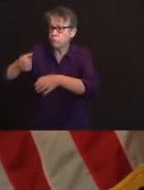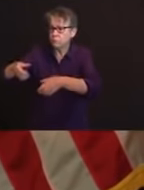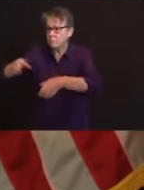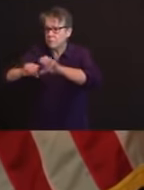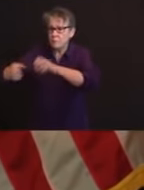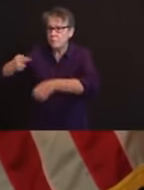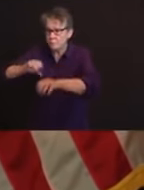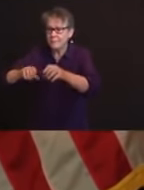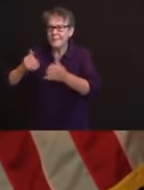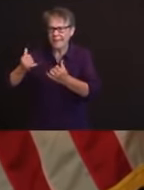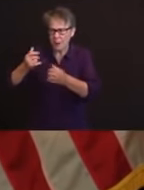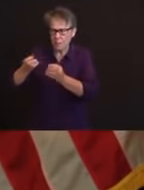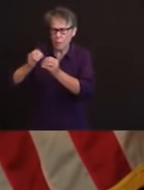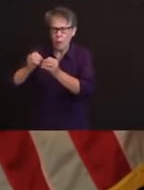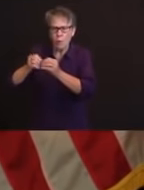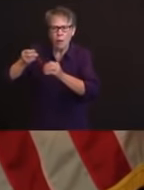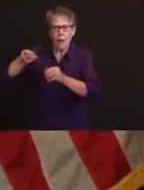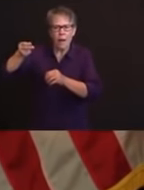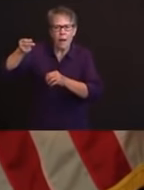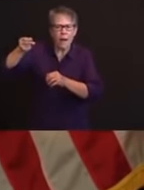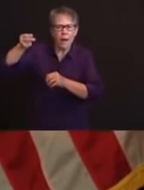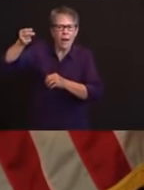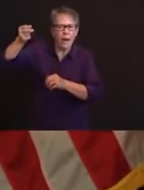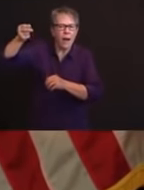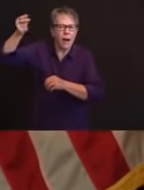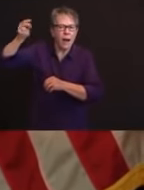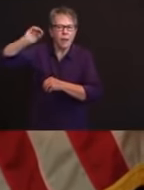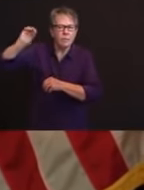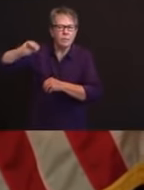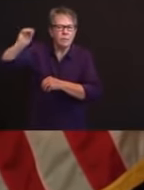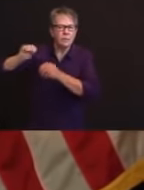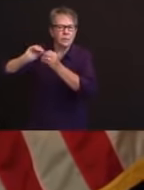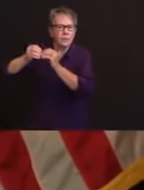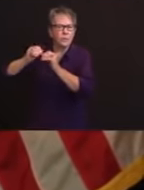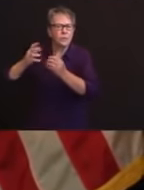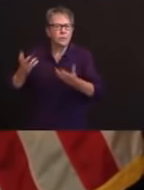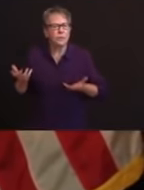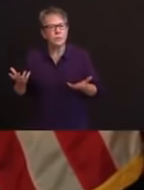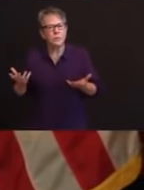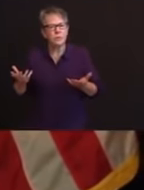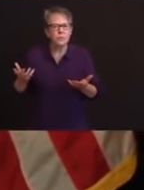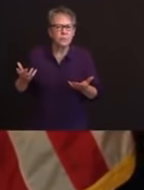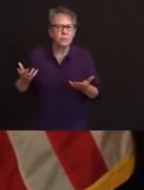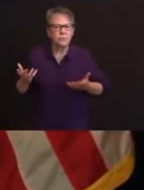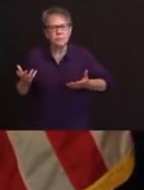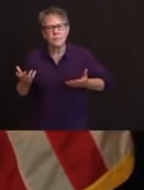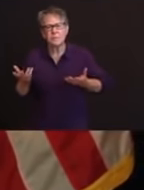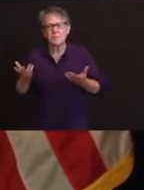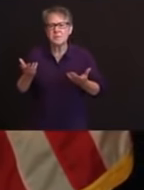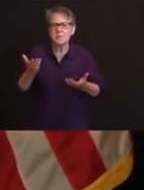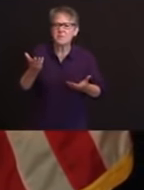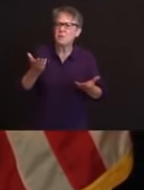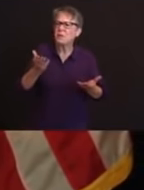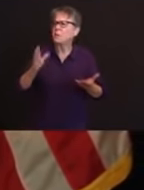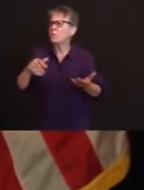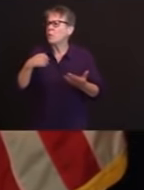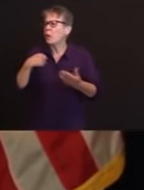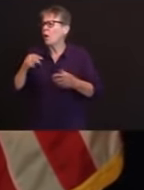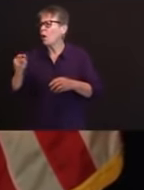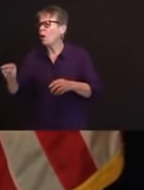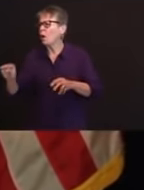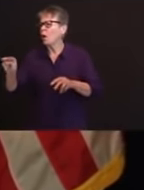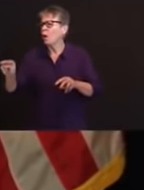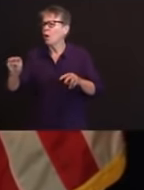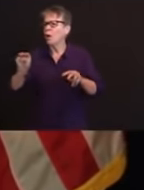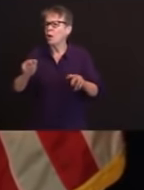related in any event. And you can go and you can look at these places and you can get a good sense of why